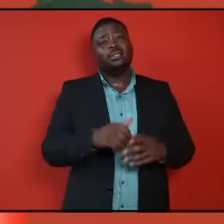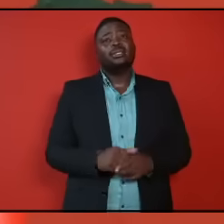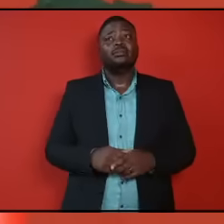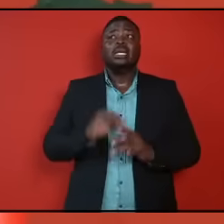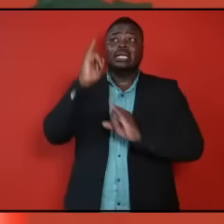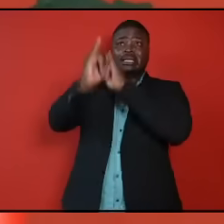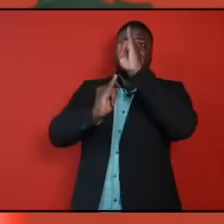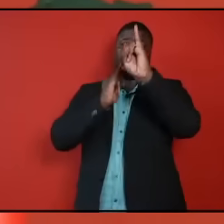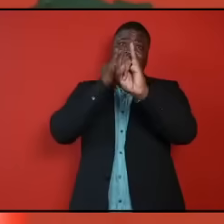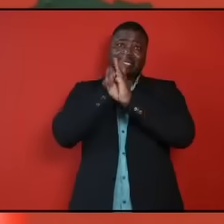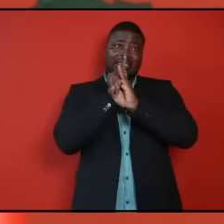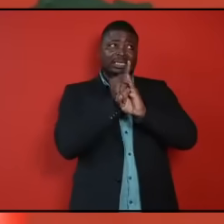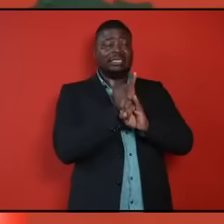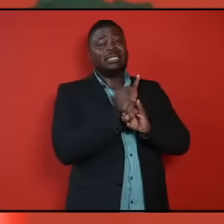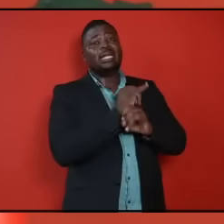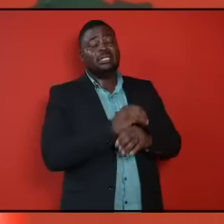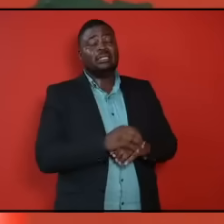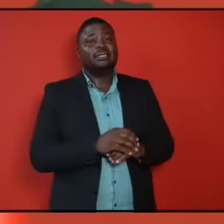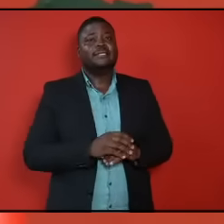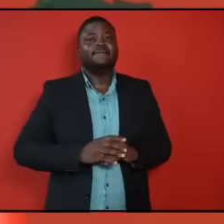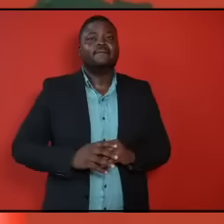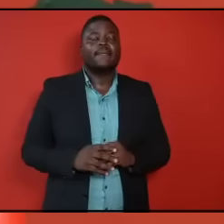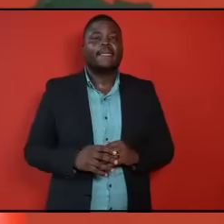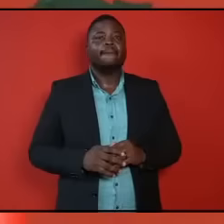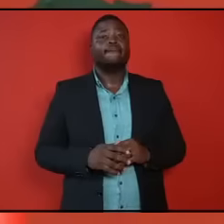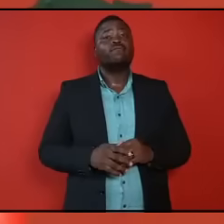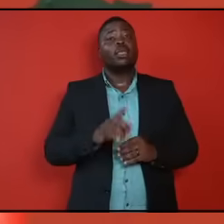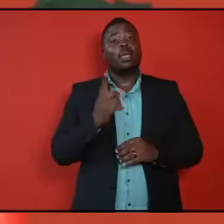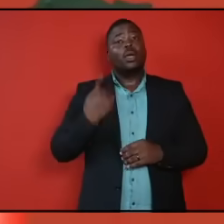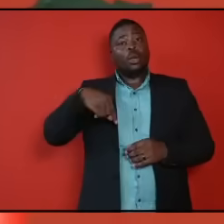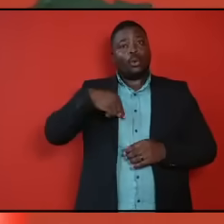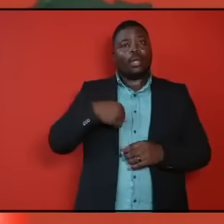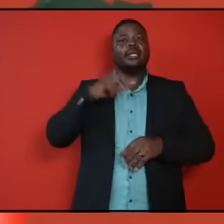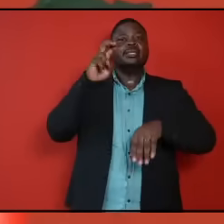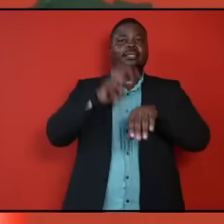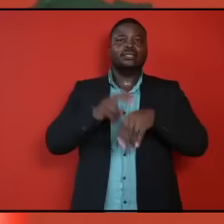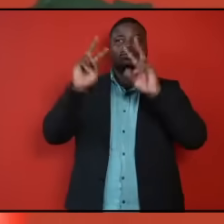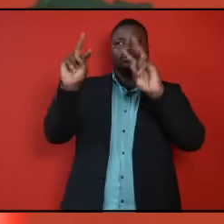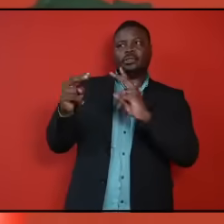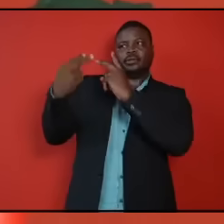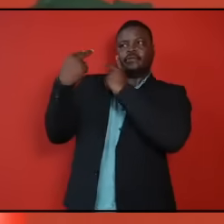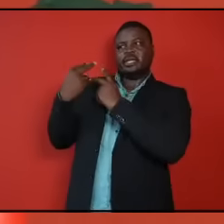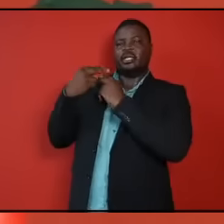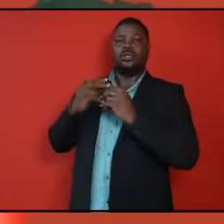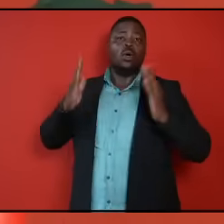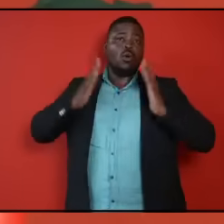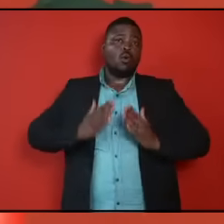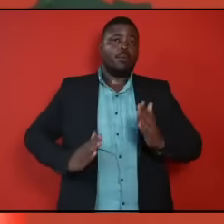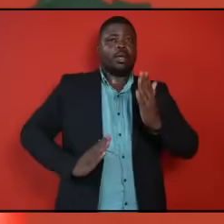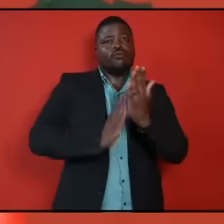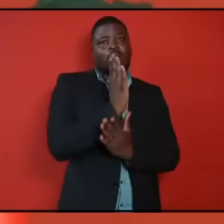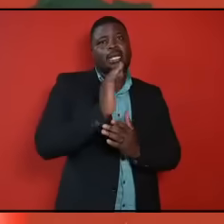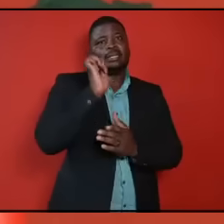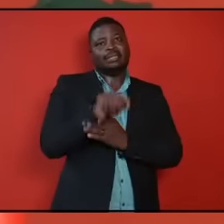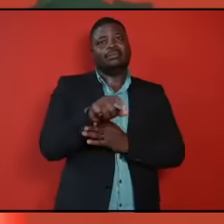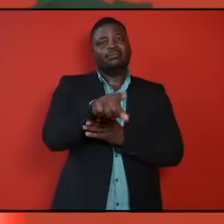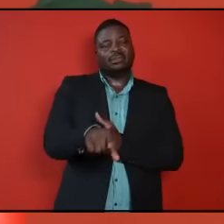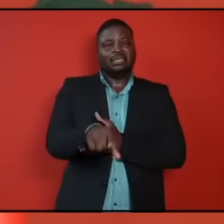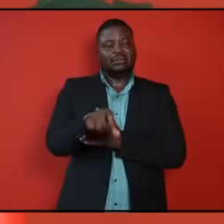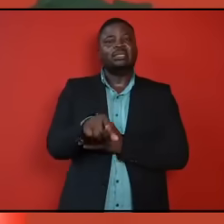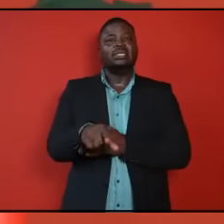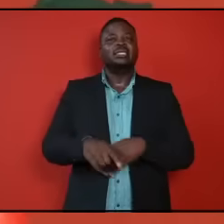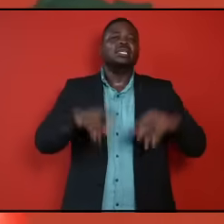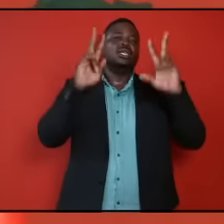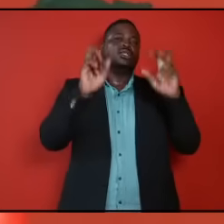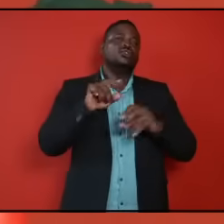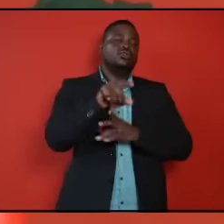Internationally, there is a need to reflect deeply on the erosion of human rights, radicalized immigration enforcement,